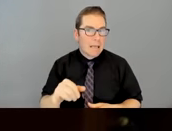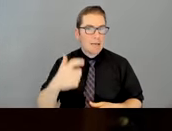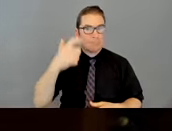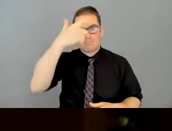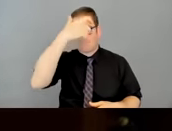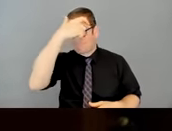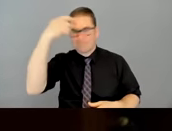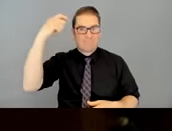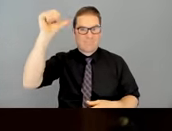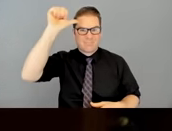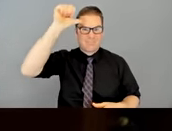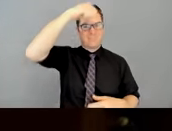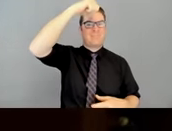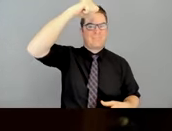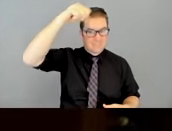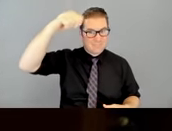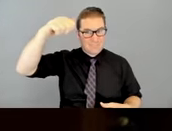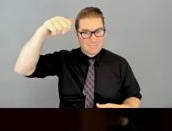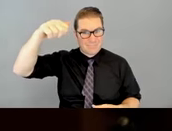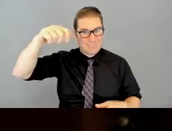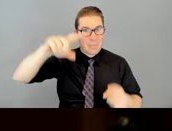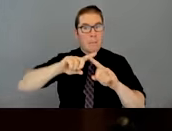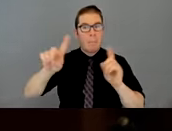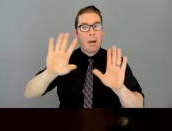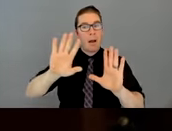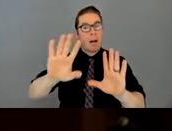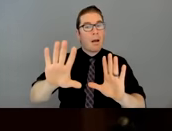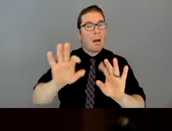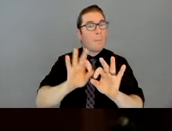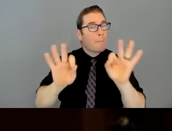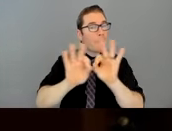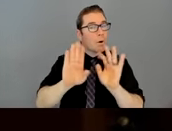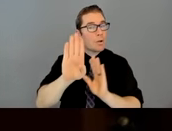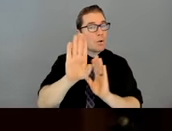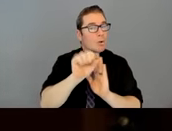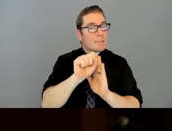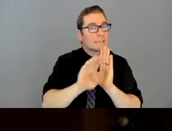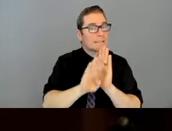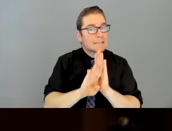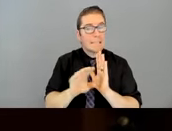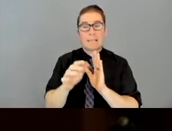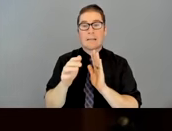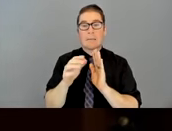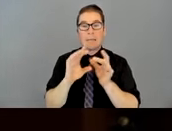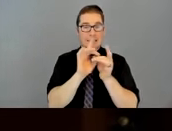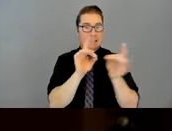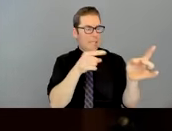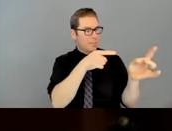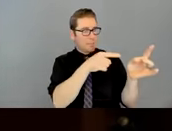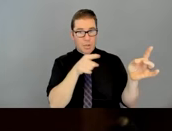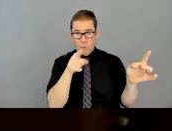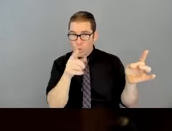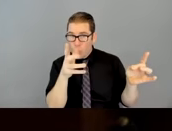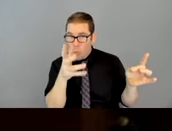us. But I challenge you to go back and make sure that your syllabus statements say what you want them to say, even the